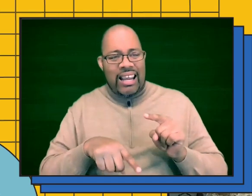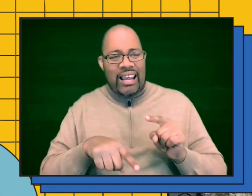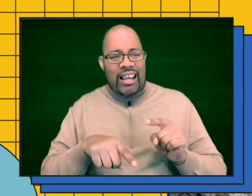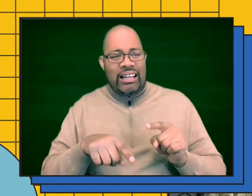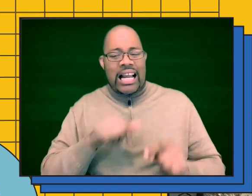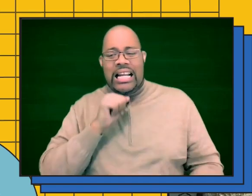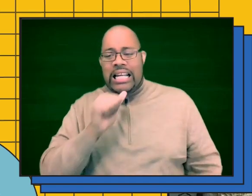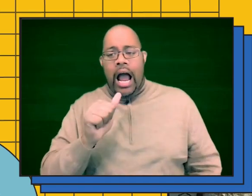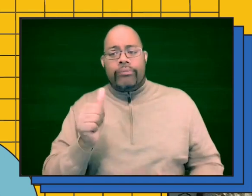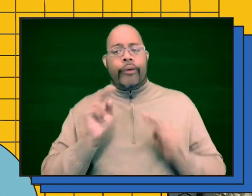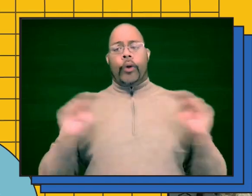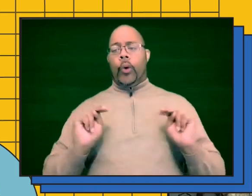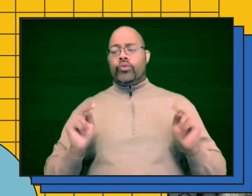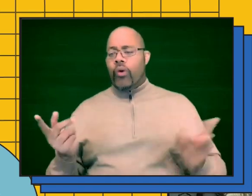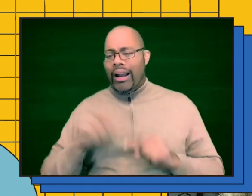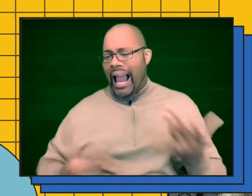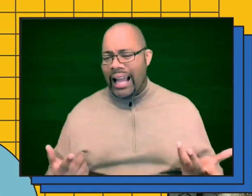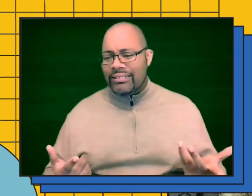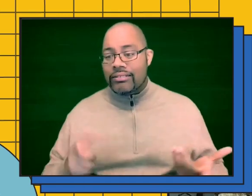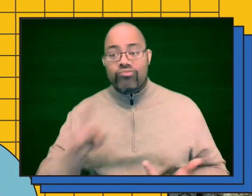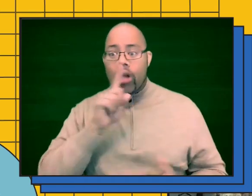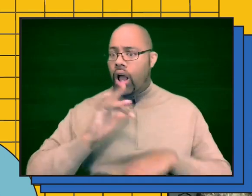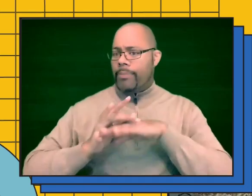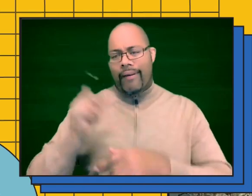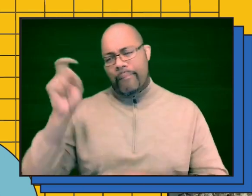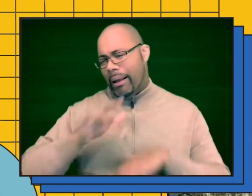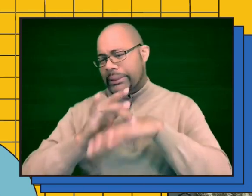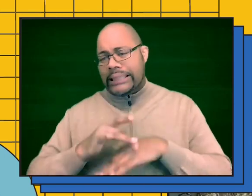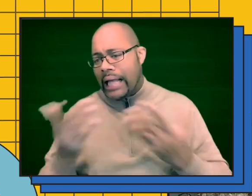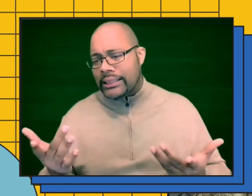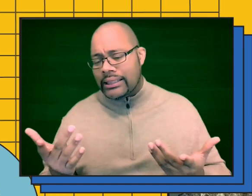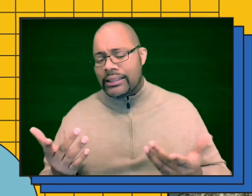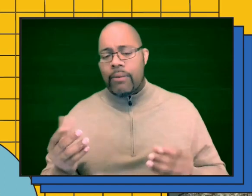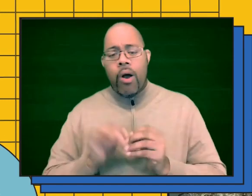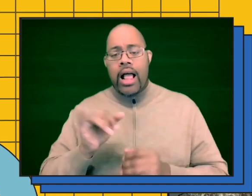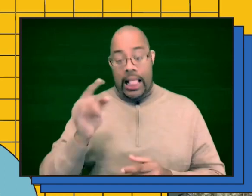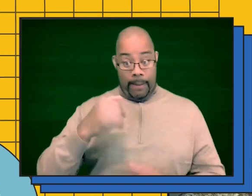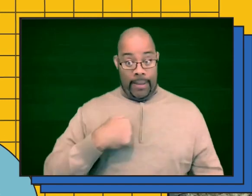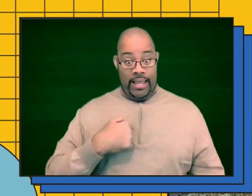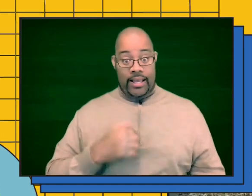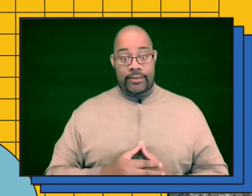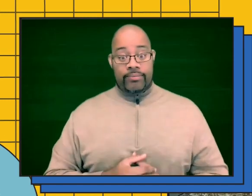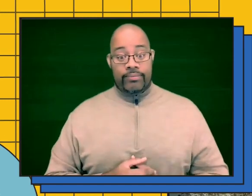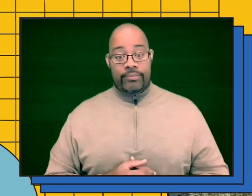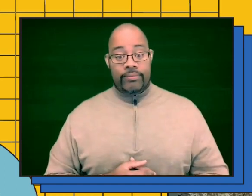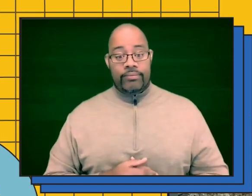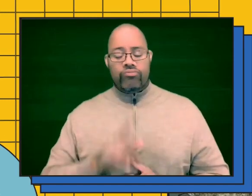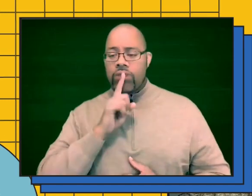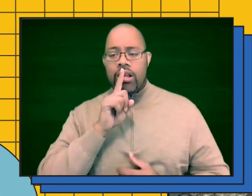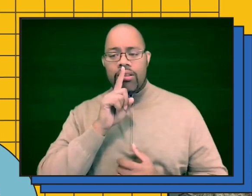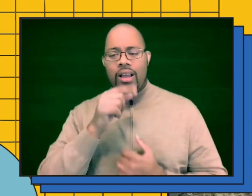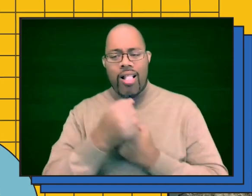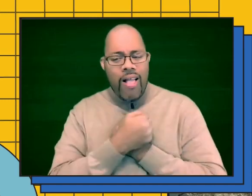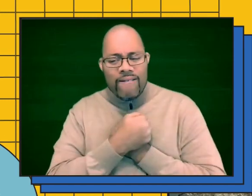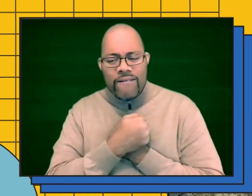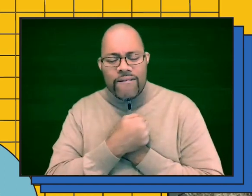be unmoved. They are clearly obsessed, and most likely, like me, in